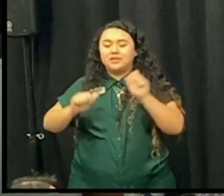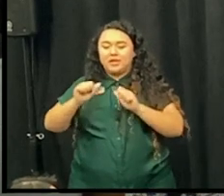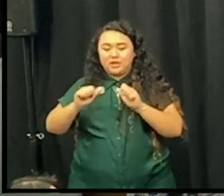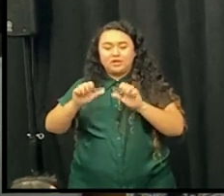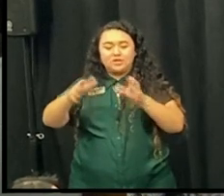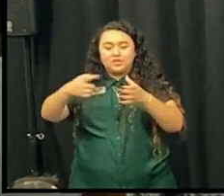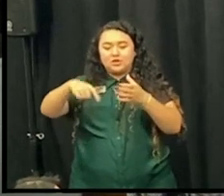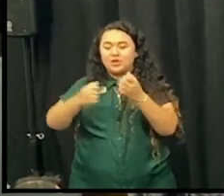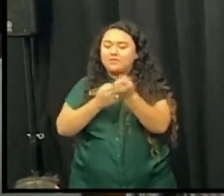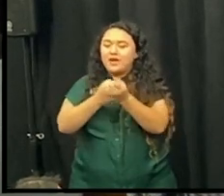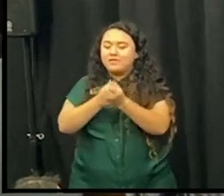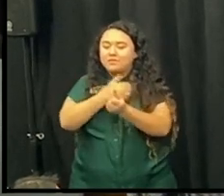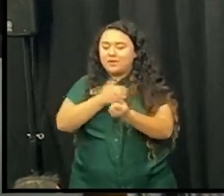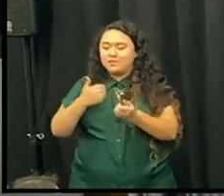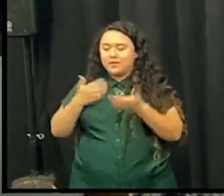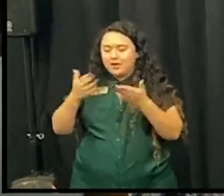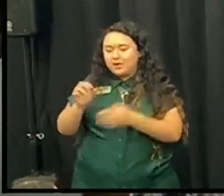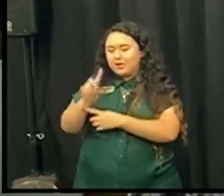Cody?